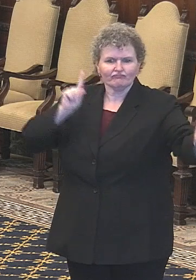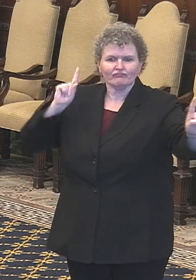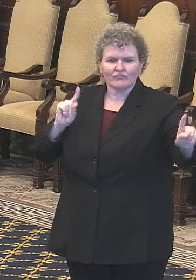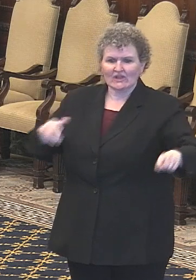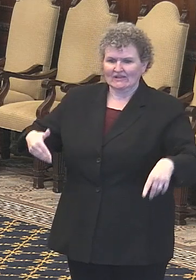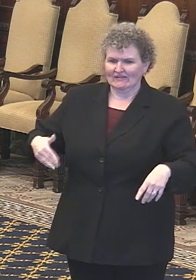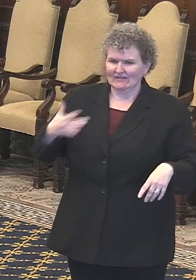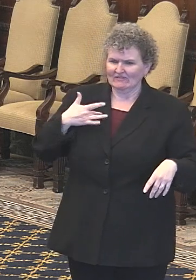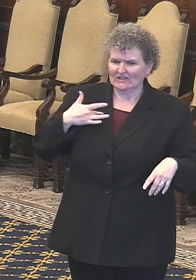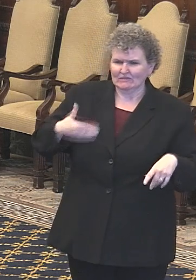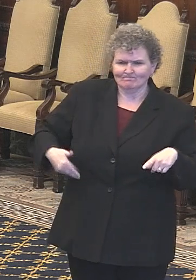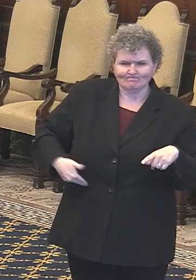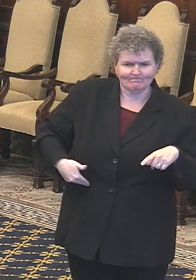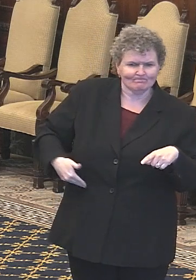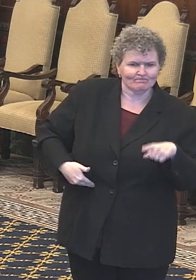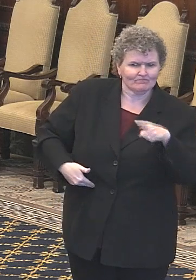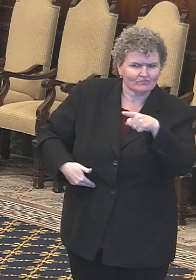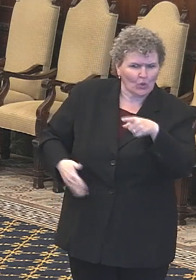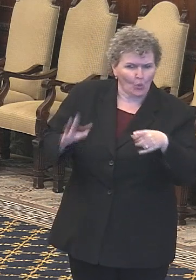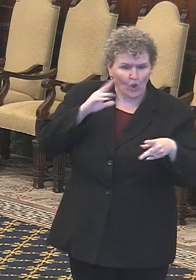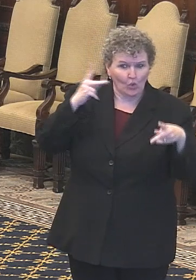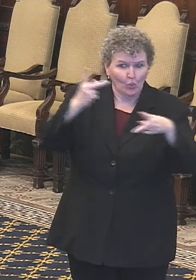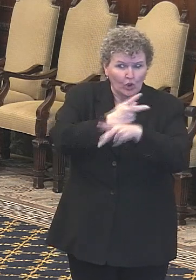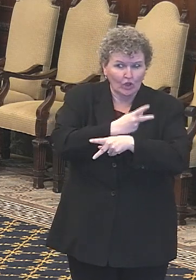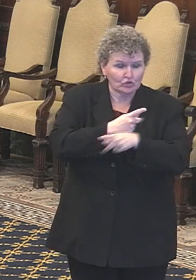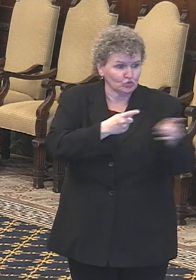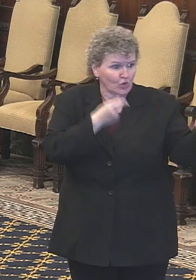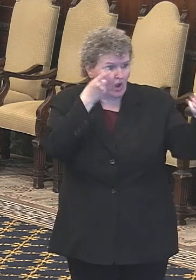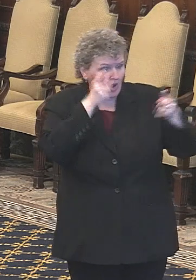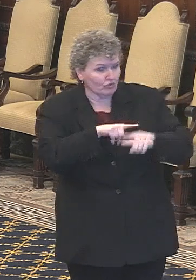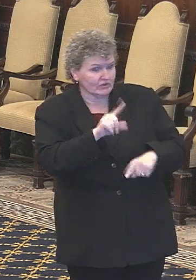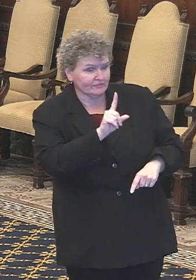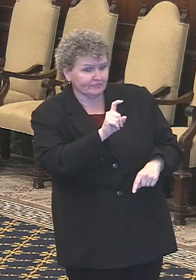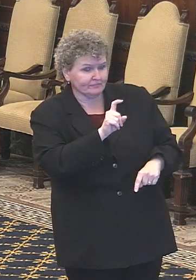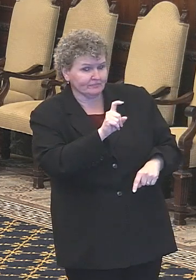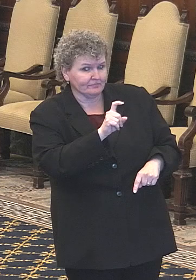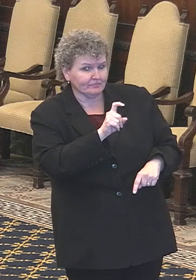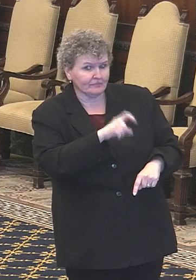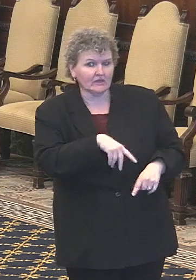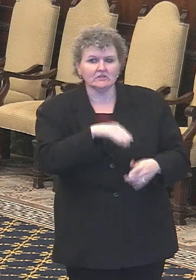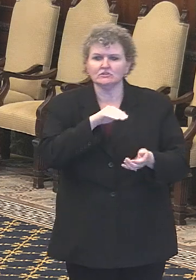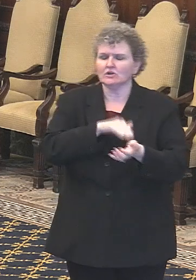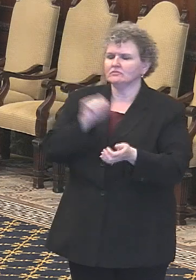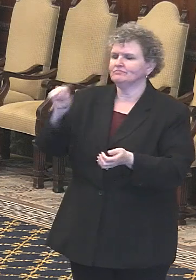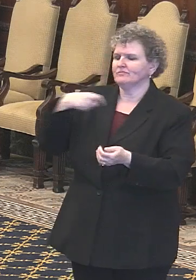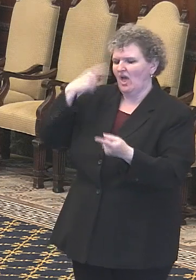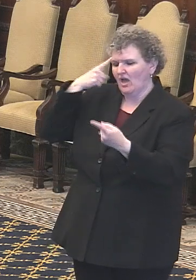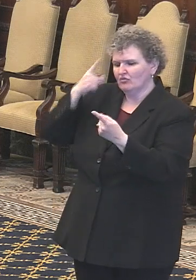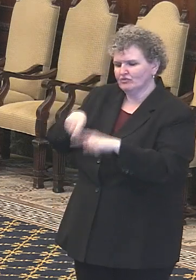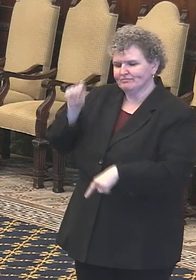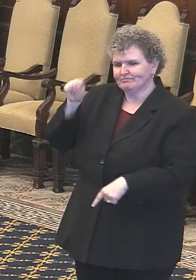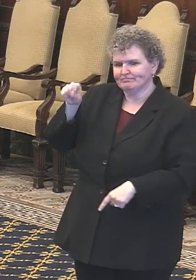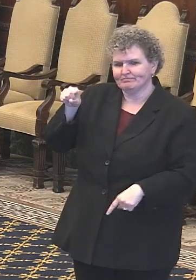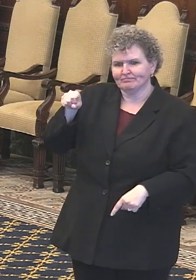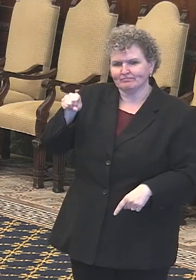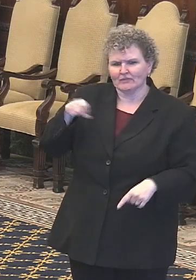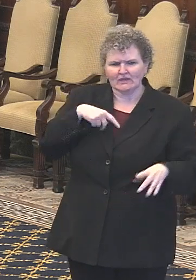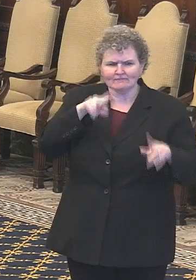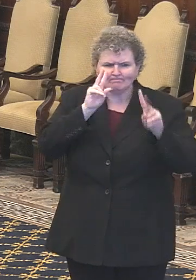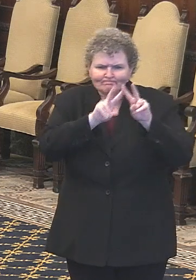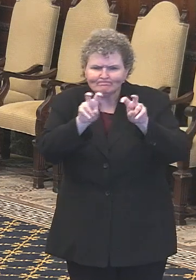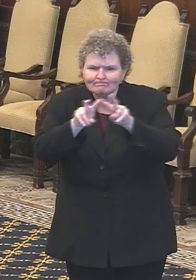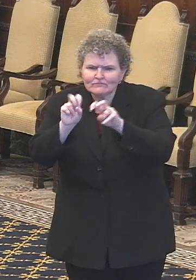question, and I'm not sure if it's for maybe the mayor or Dr. Farley, but overall, how do you think residents are doing with social distancing?